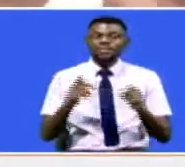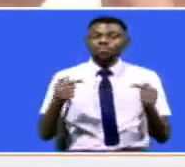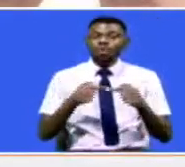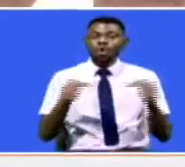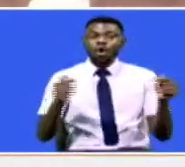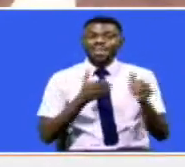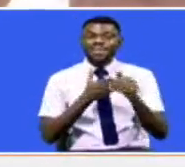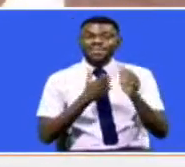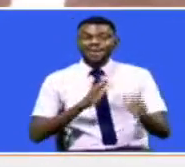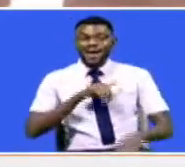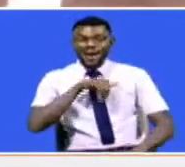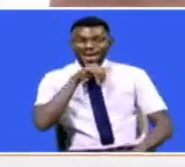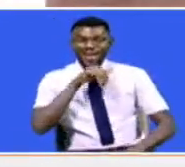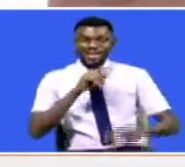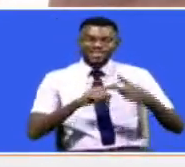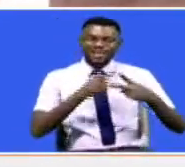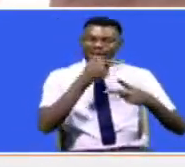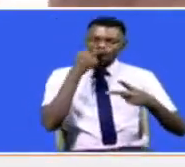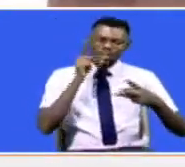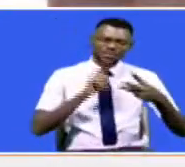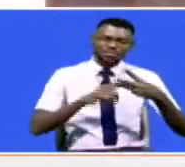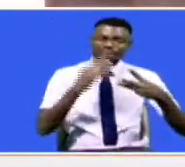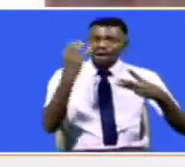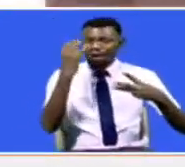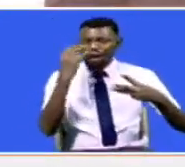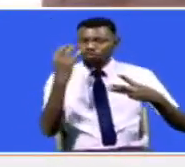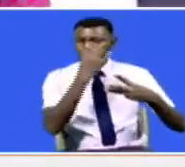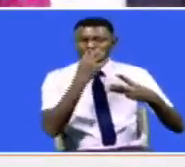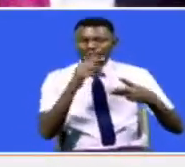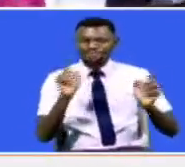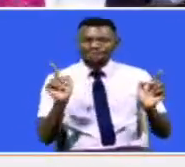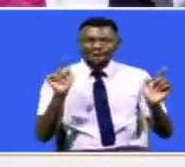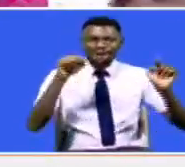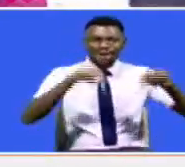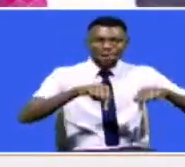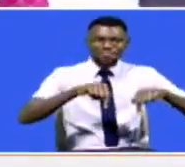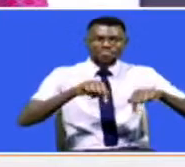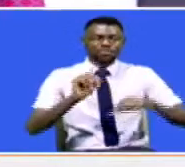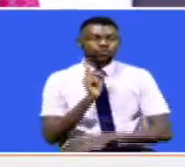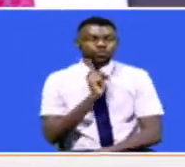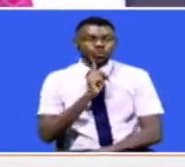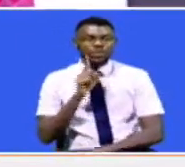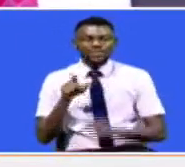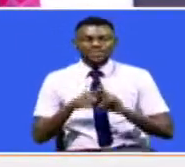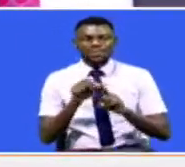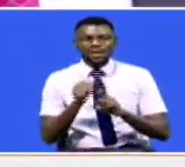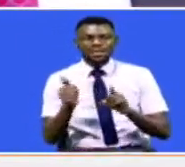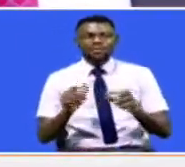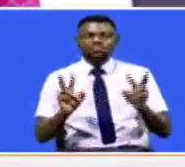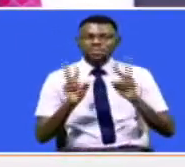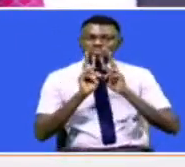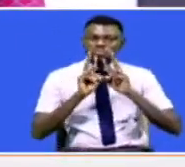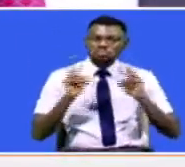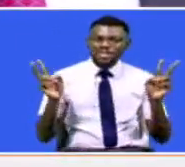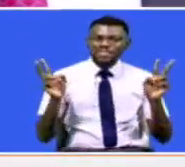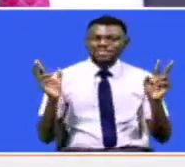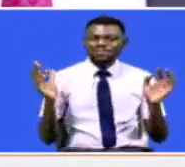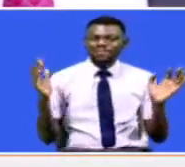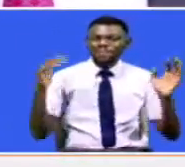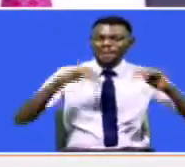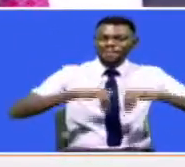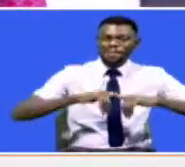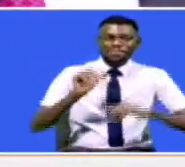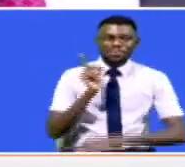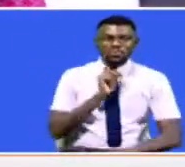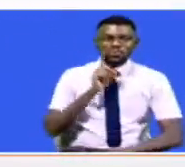Odinga, Kalonzo Musyoka, Martha Karua, among others. It will be a very peaceful rally tomorrow. By